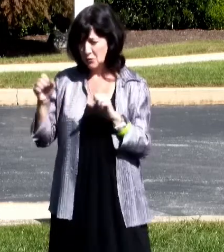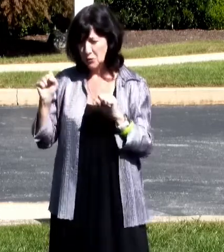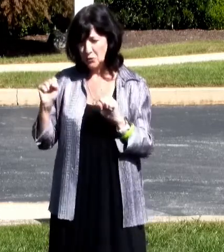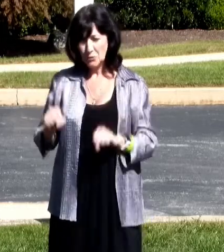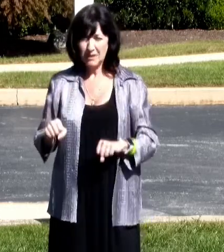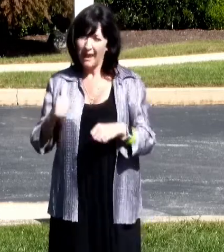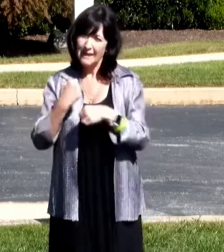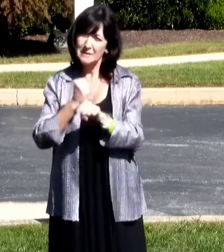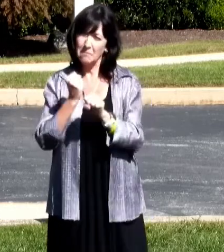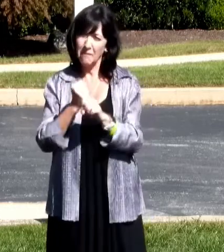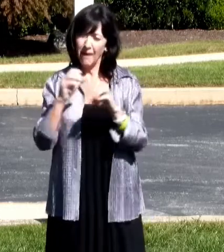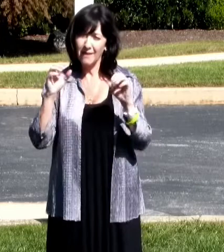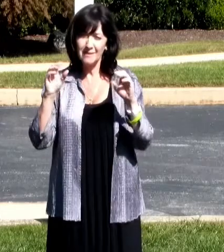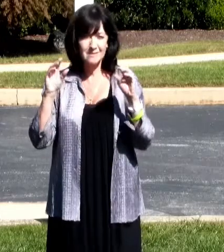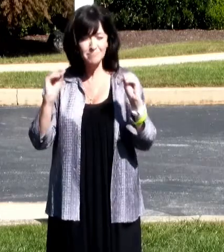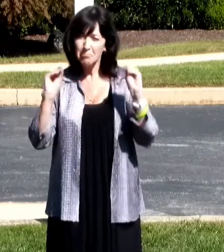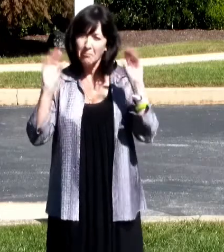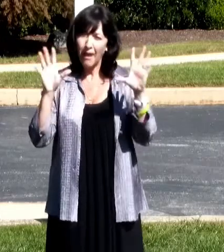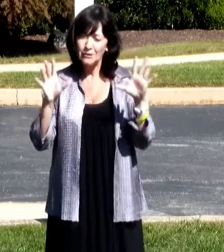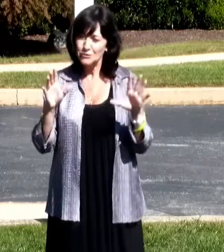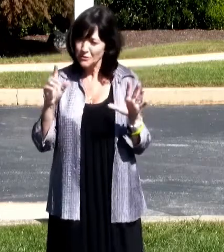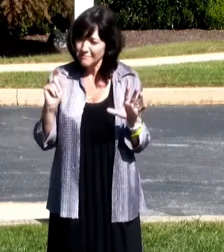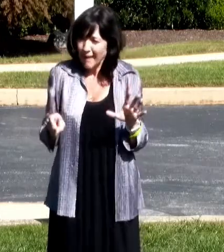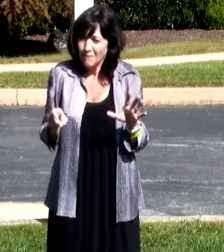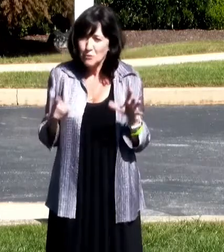the guy who has to make it work. Thank you, sir.